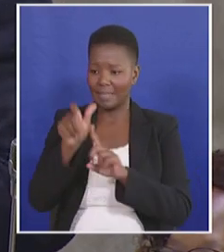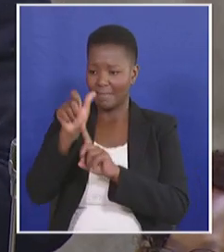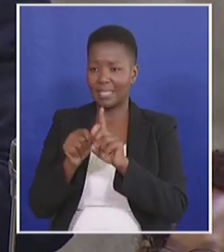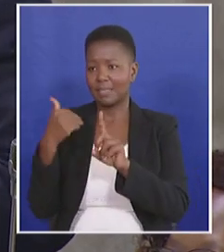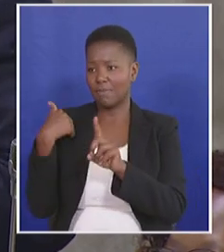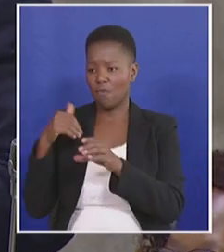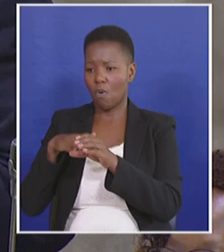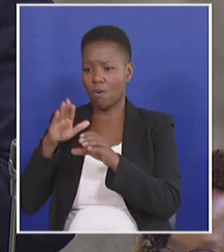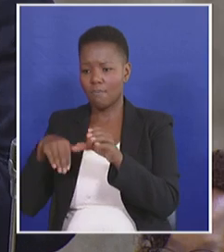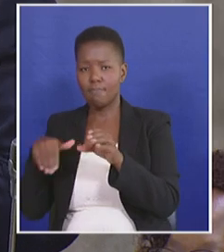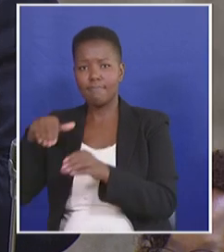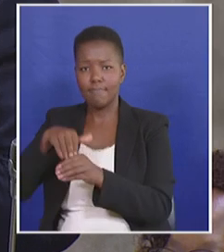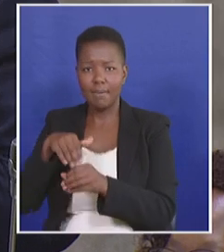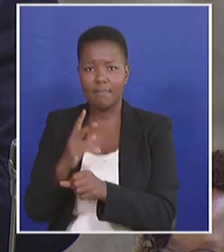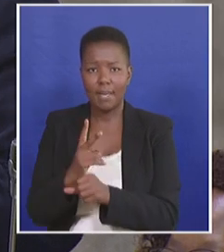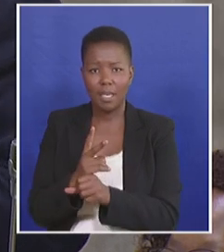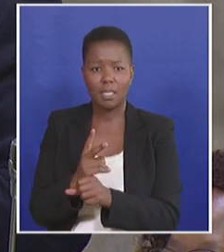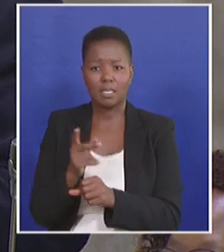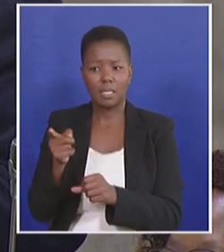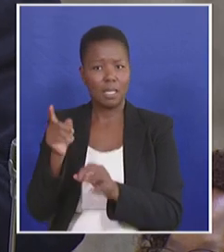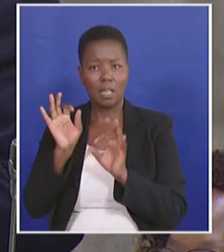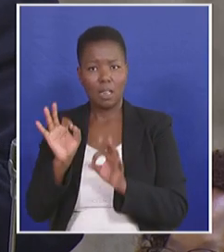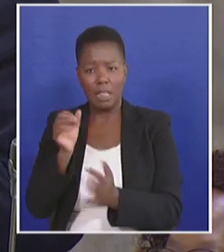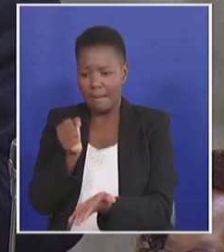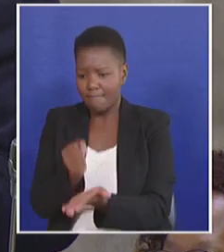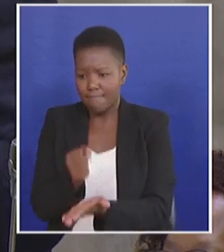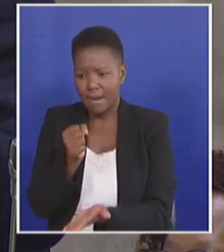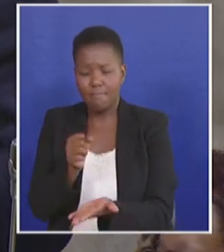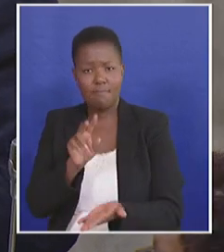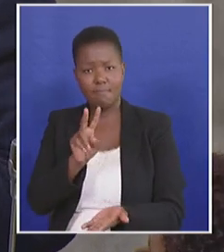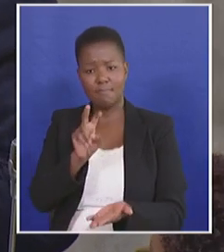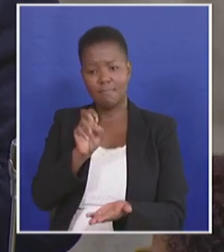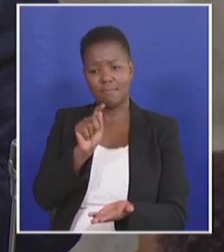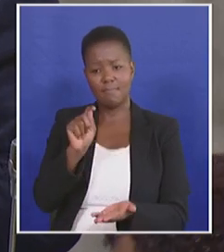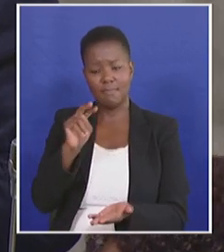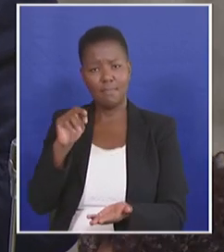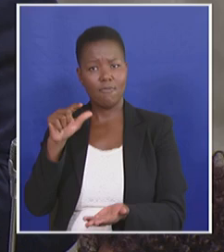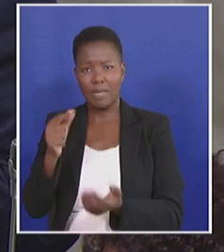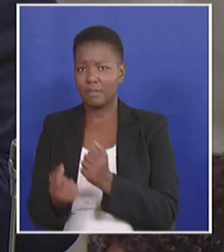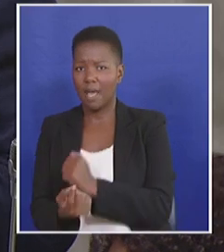to speak, and got appointed that are not really up to,